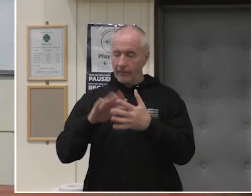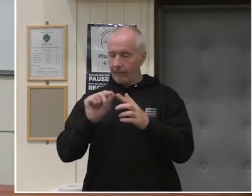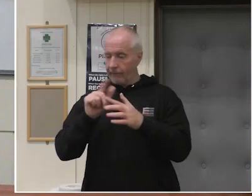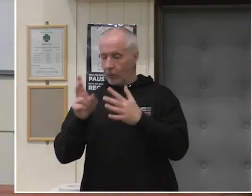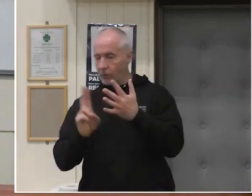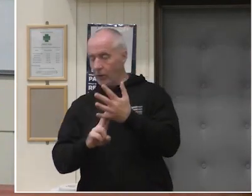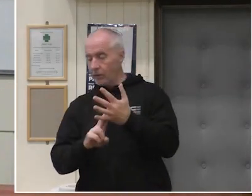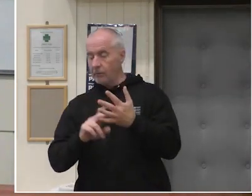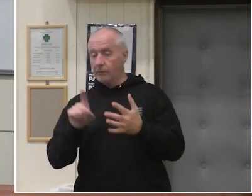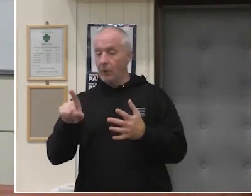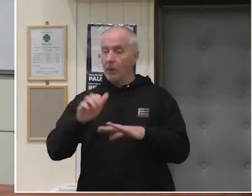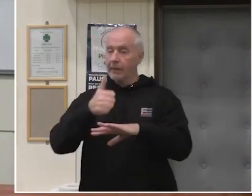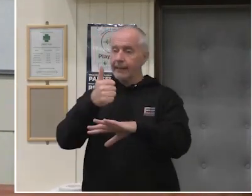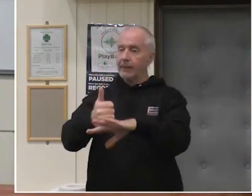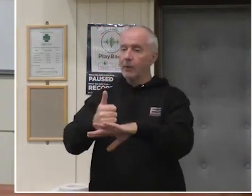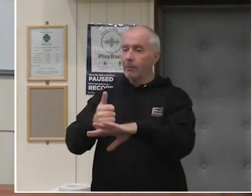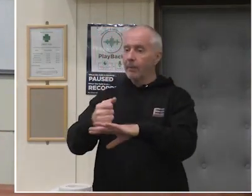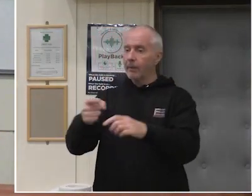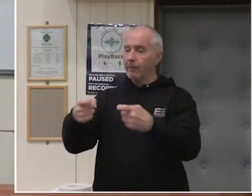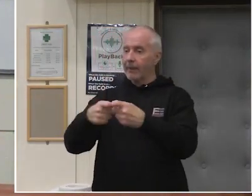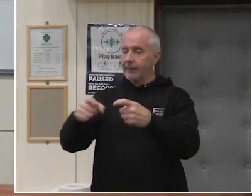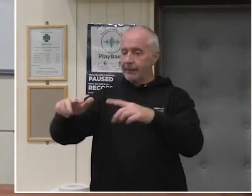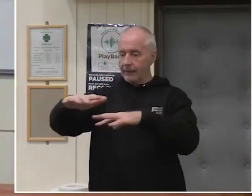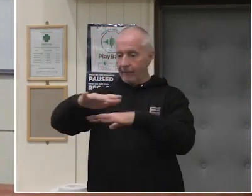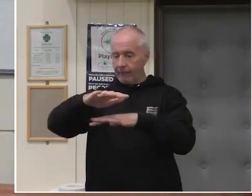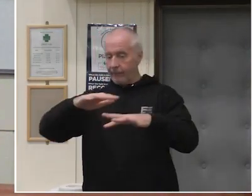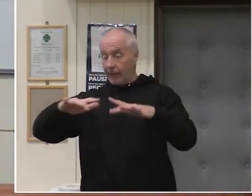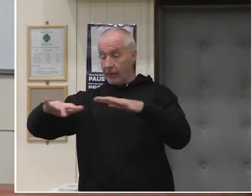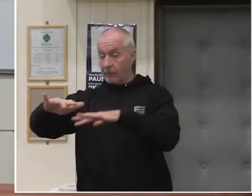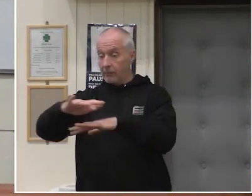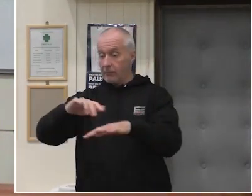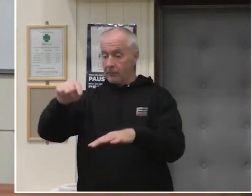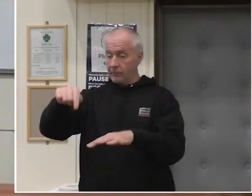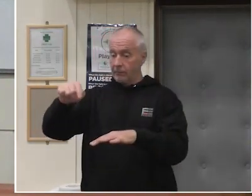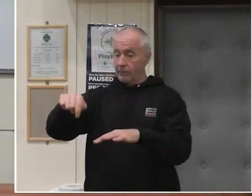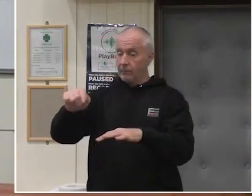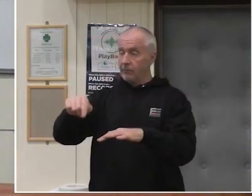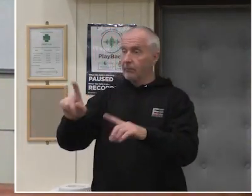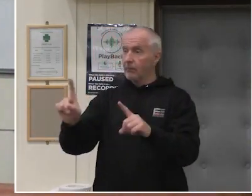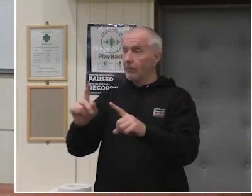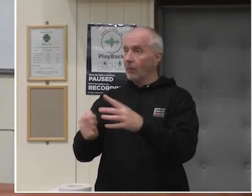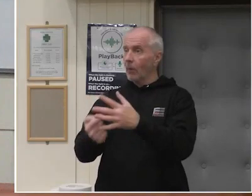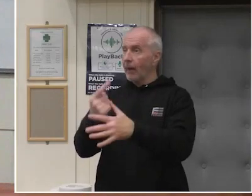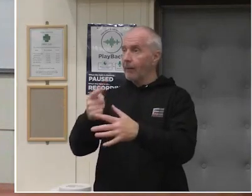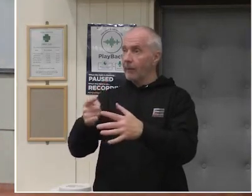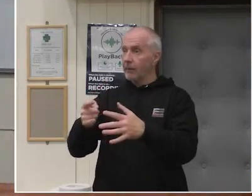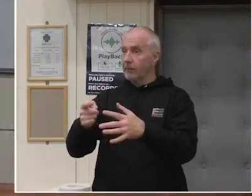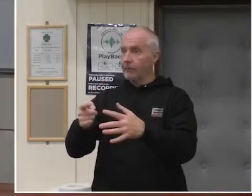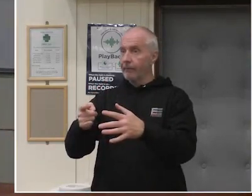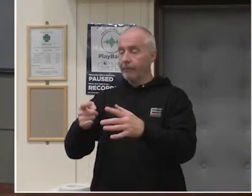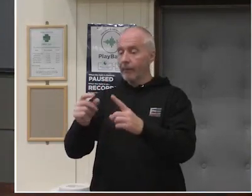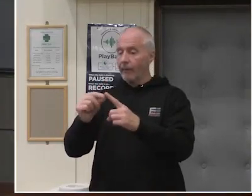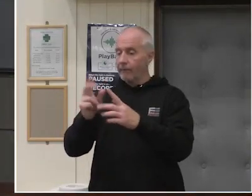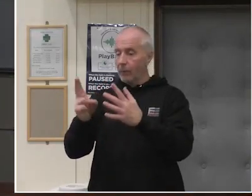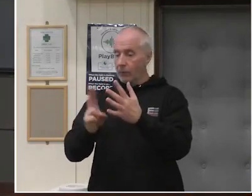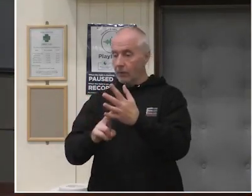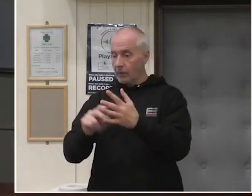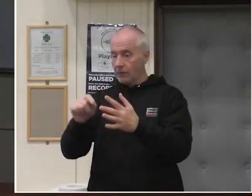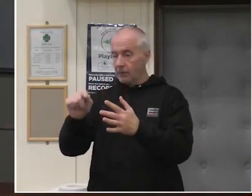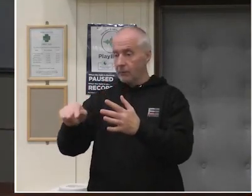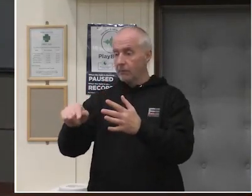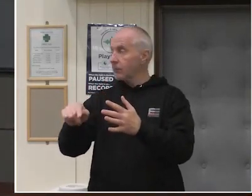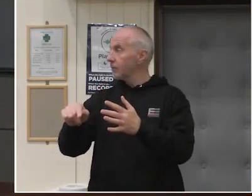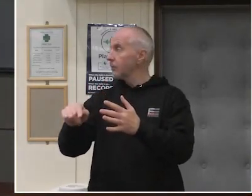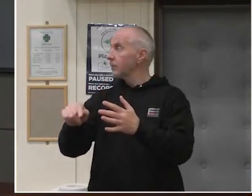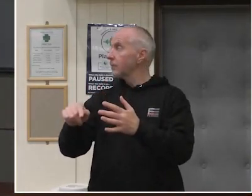set up a magnetic field, and what actually happens there is we have some photons that